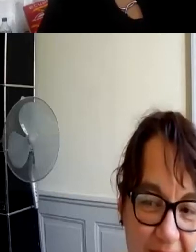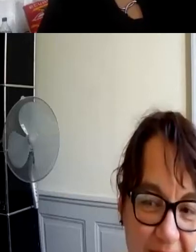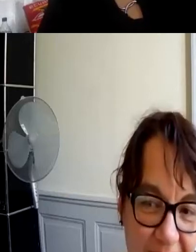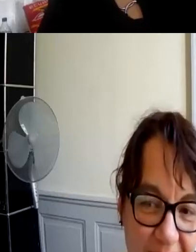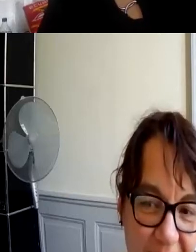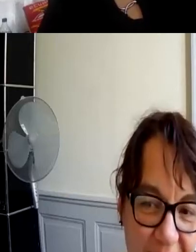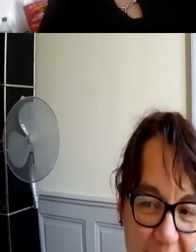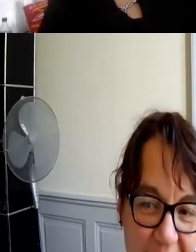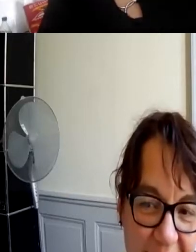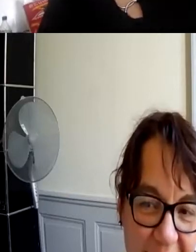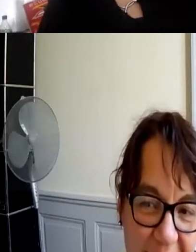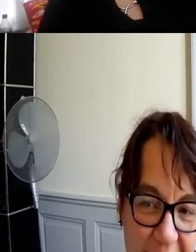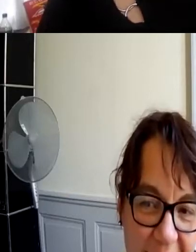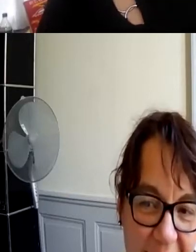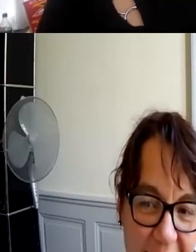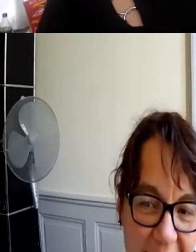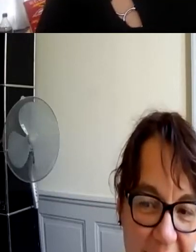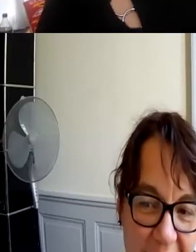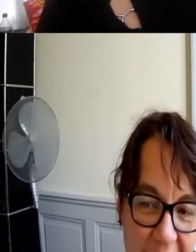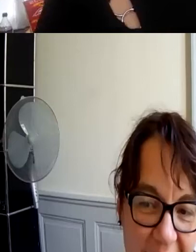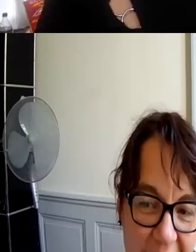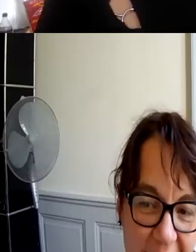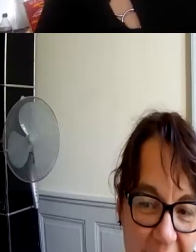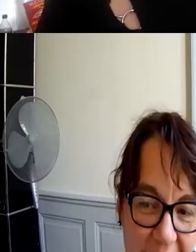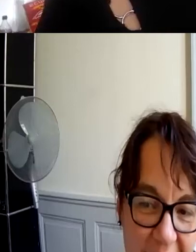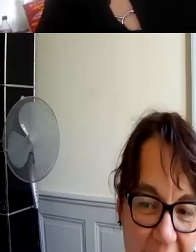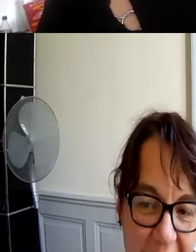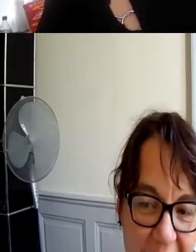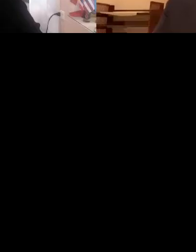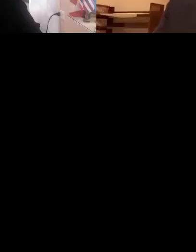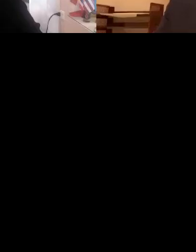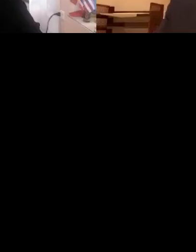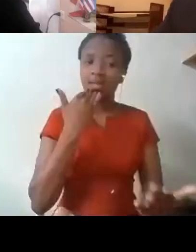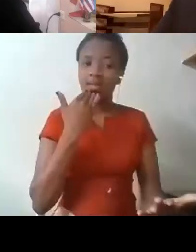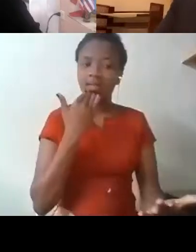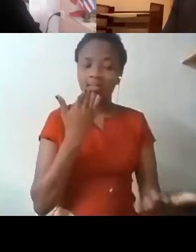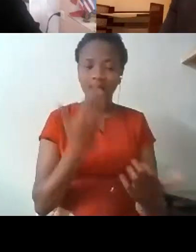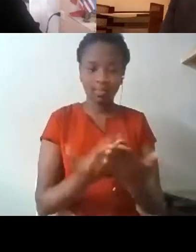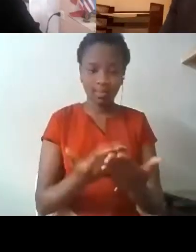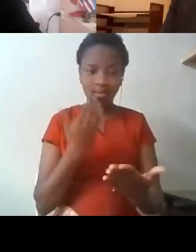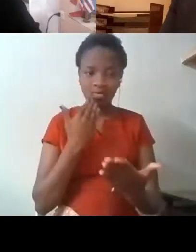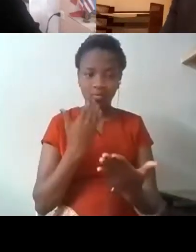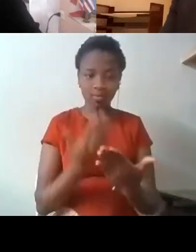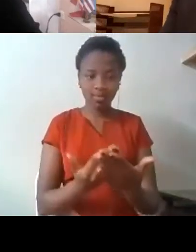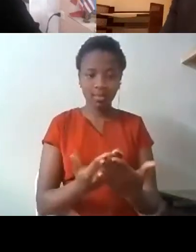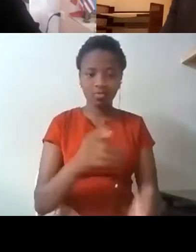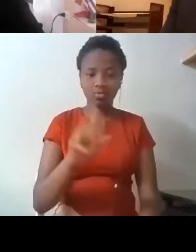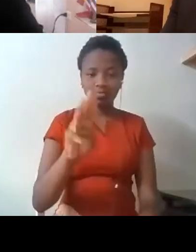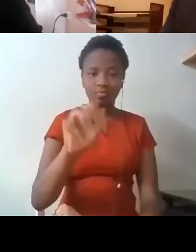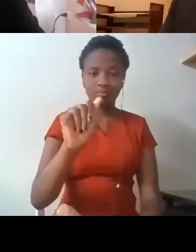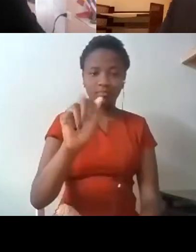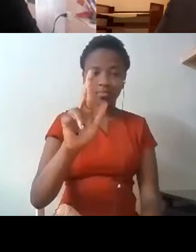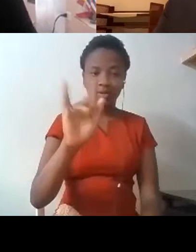it better next time. But thanks for your presentation, always very important